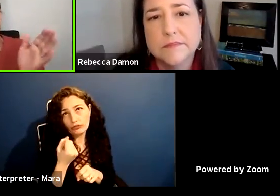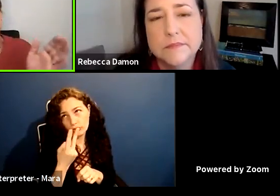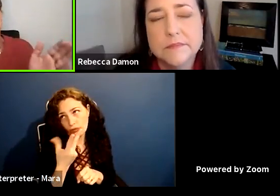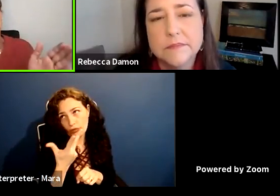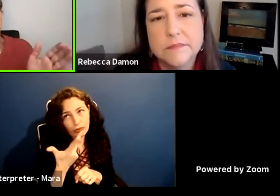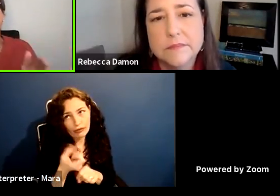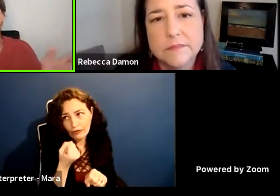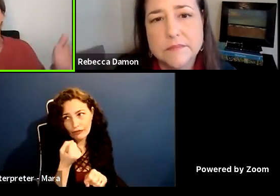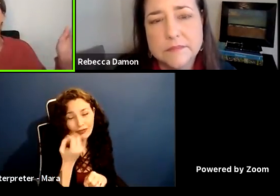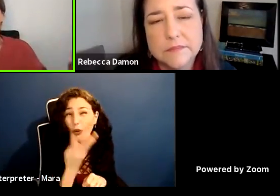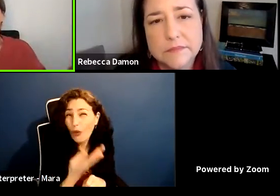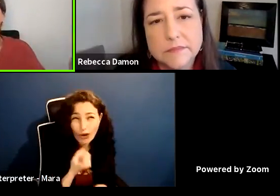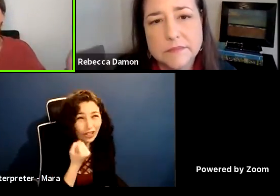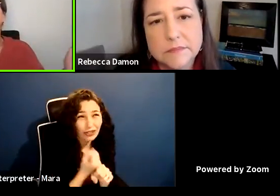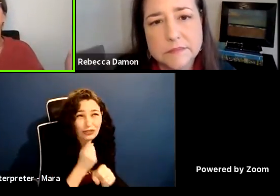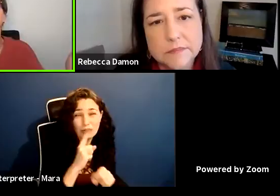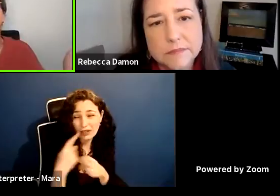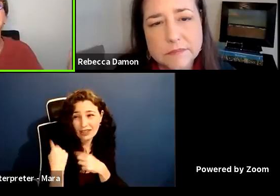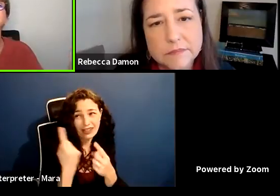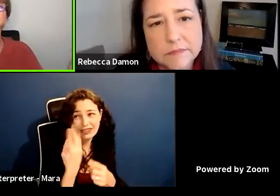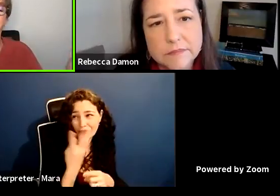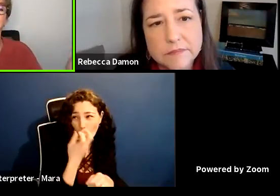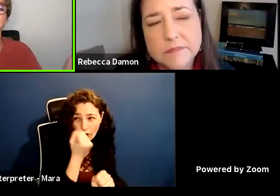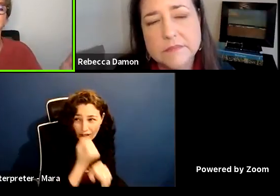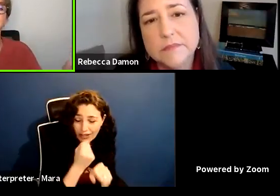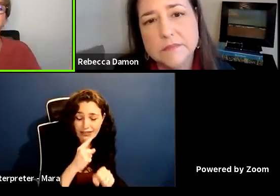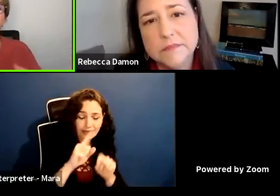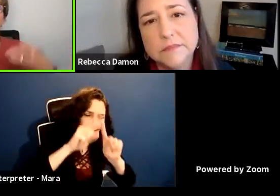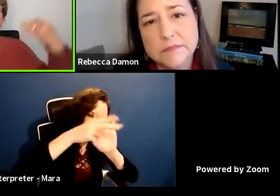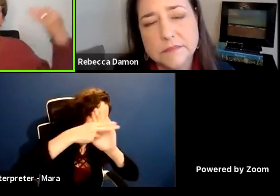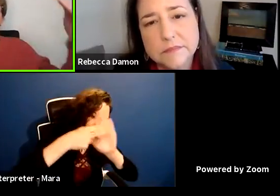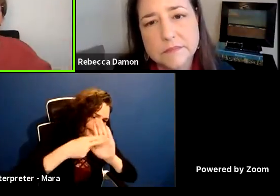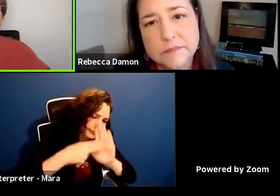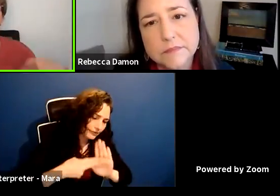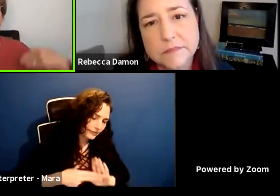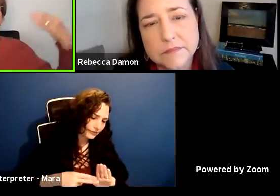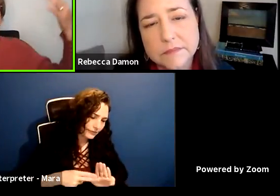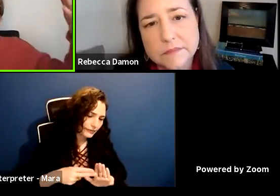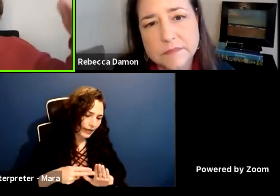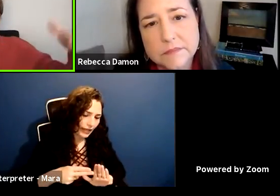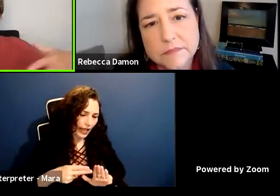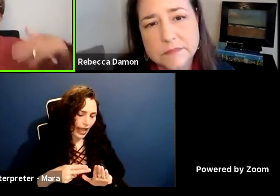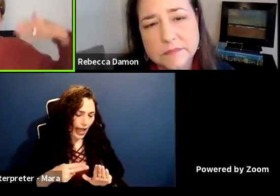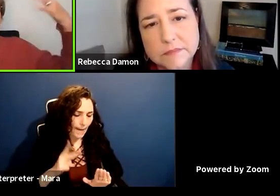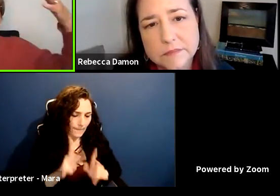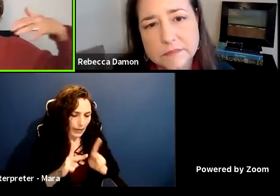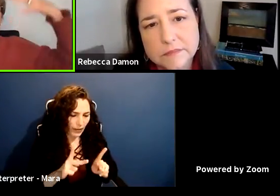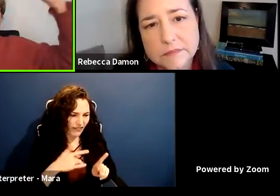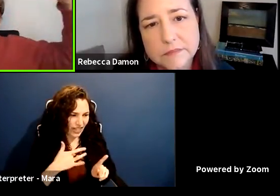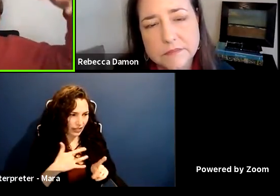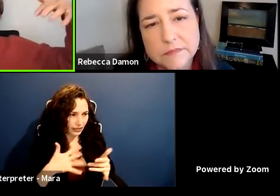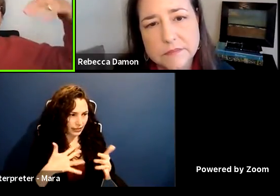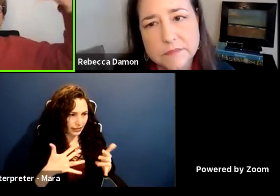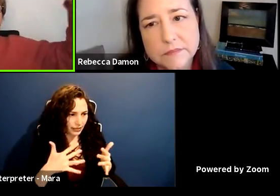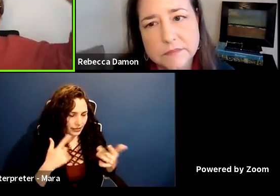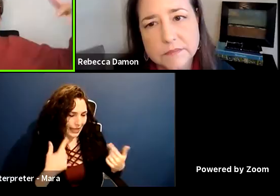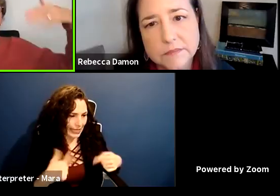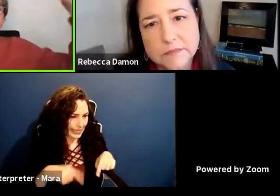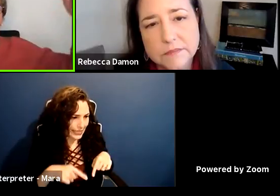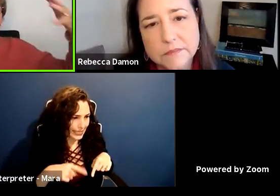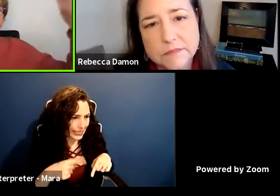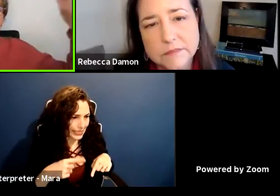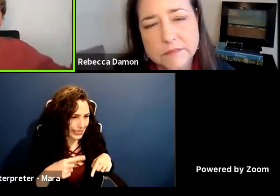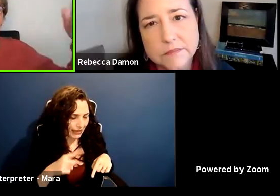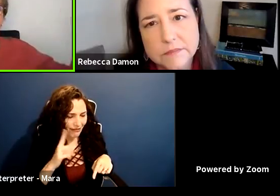these last 4 years, there's been a lot of labeling that's created anxiety and this kind of started